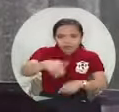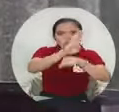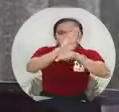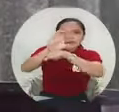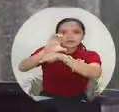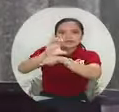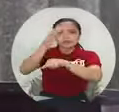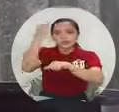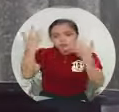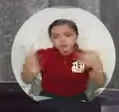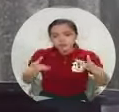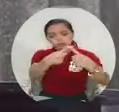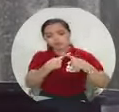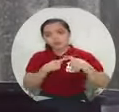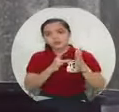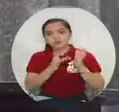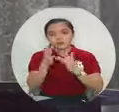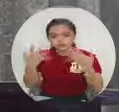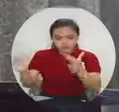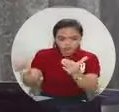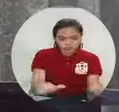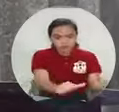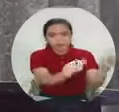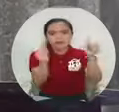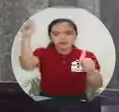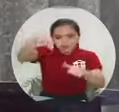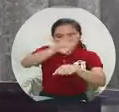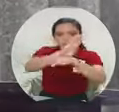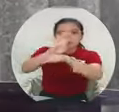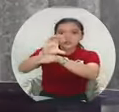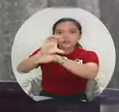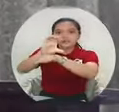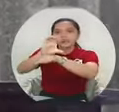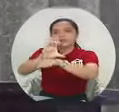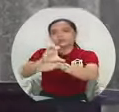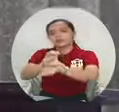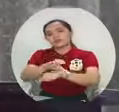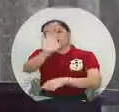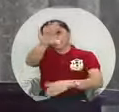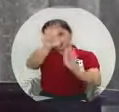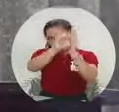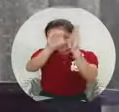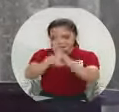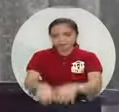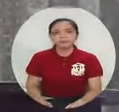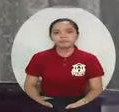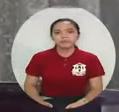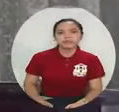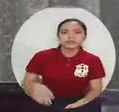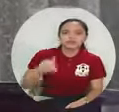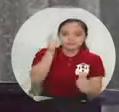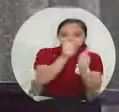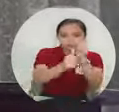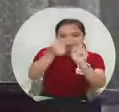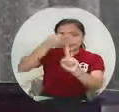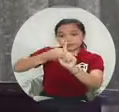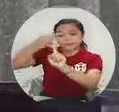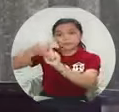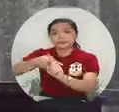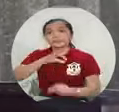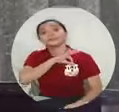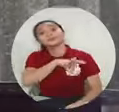more, basing my first fruit in my monthly income. I receive allowances, you know,